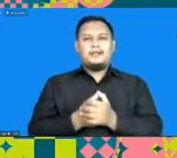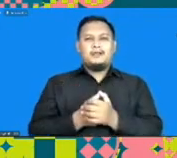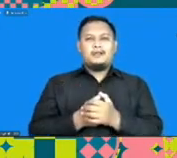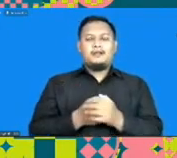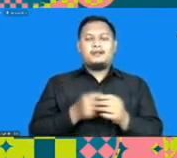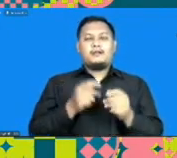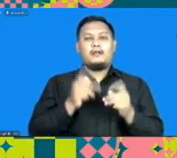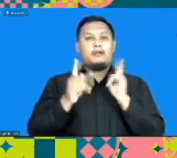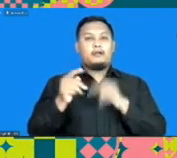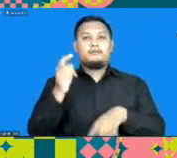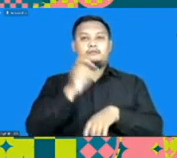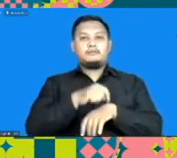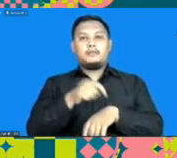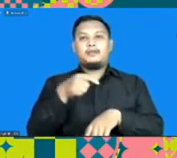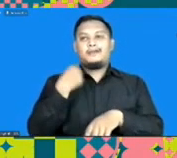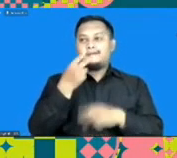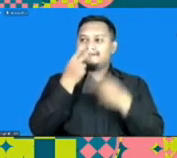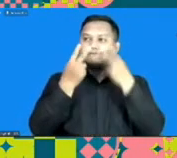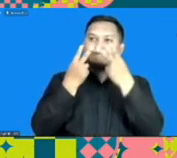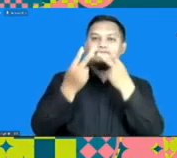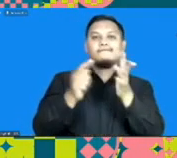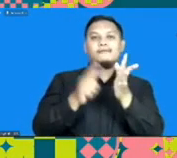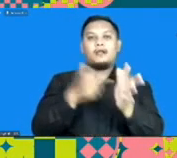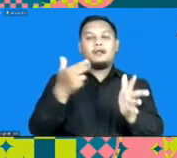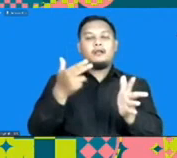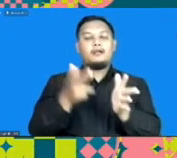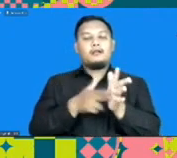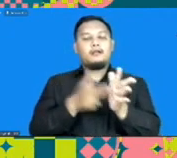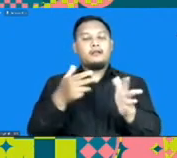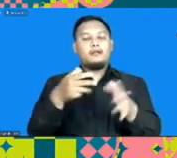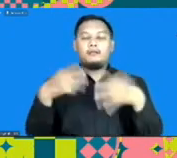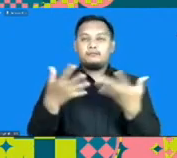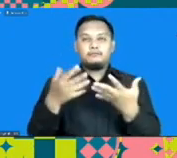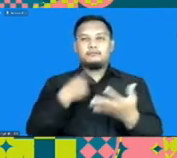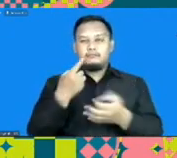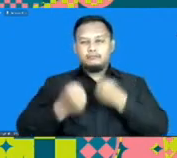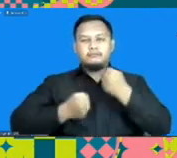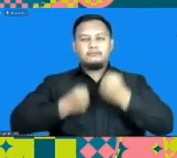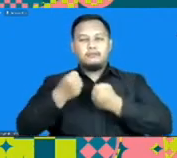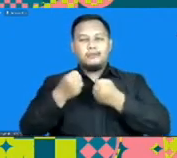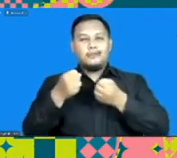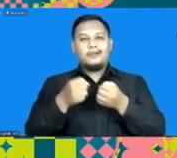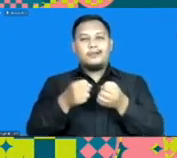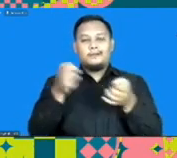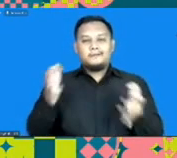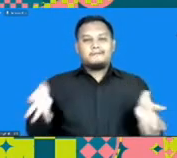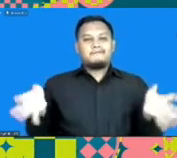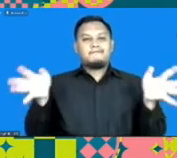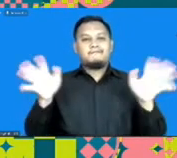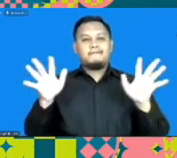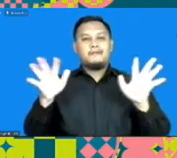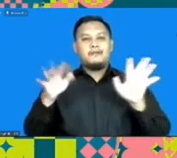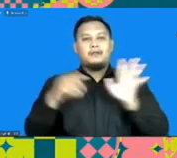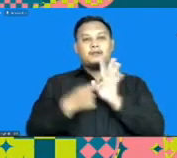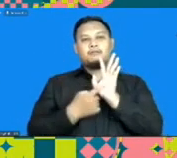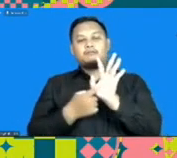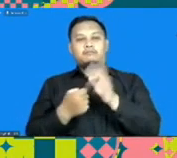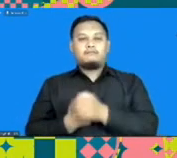actually derive the value from Pancasila, so I show it here that at the time we have a big discussion